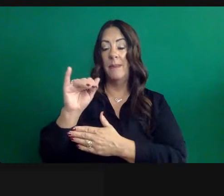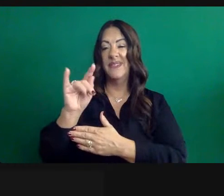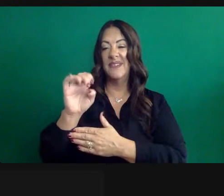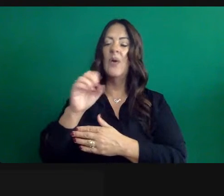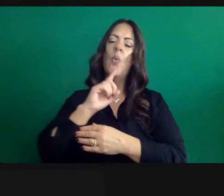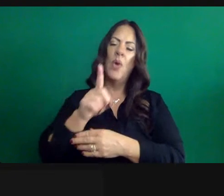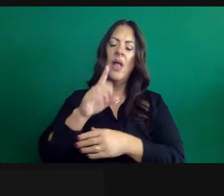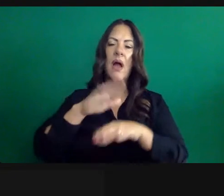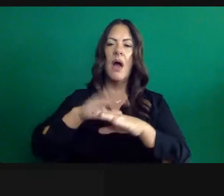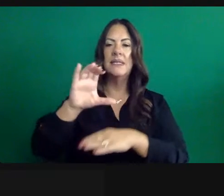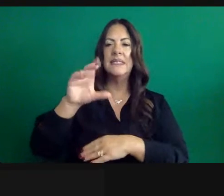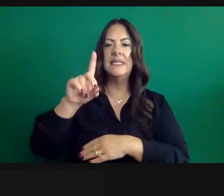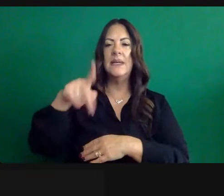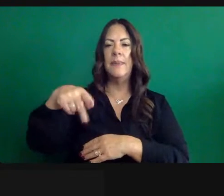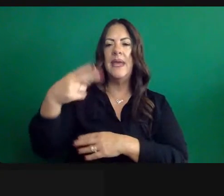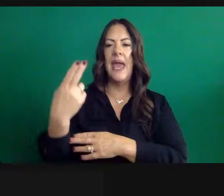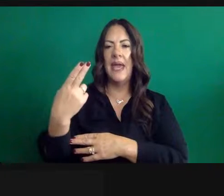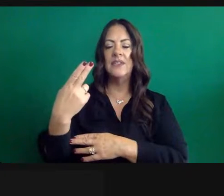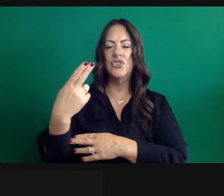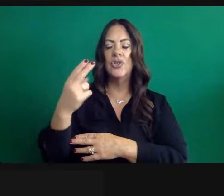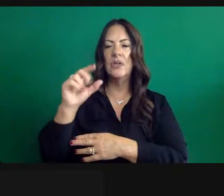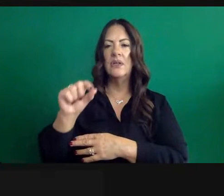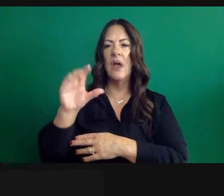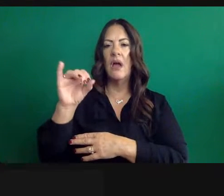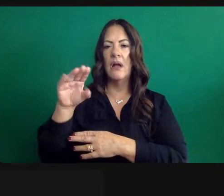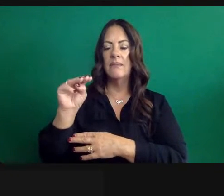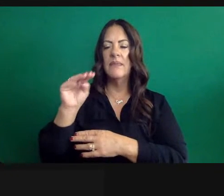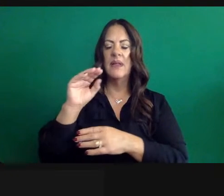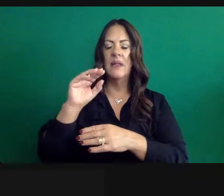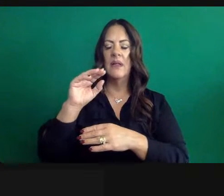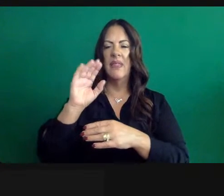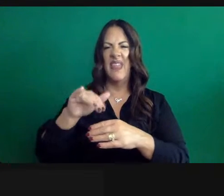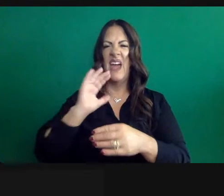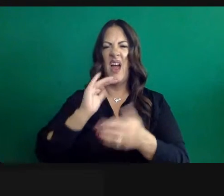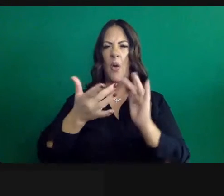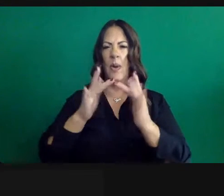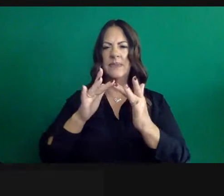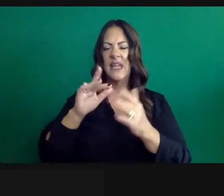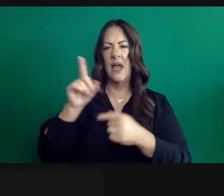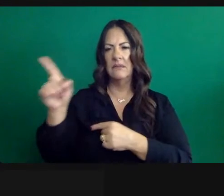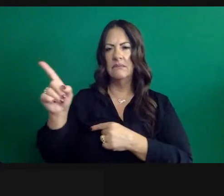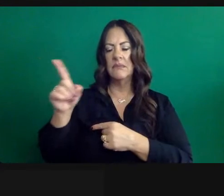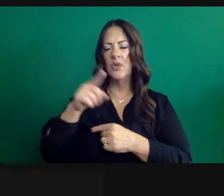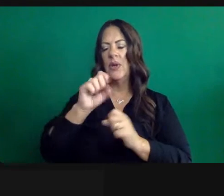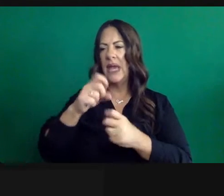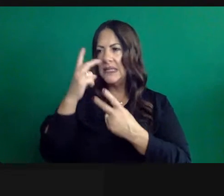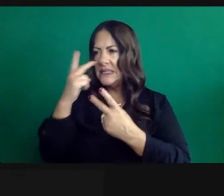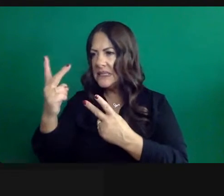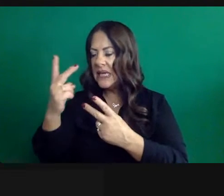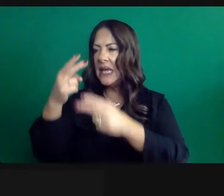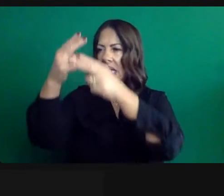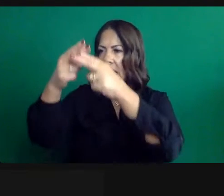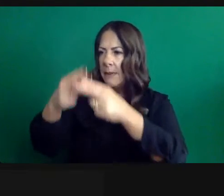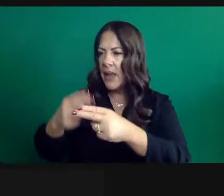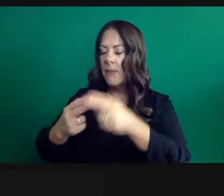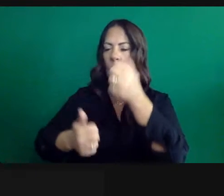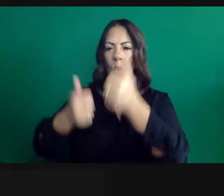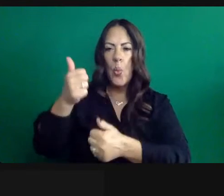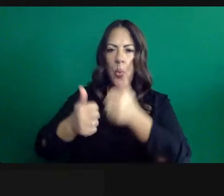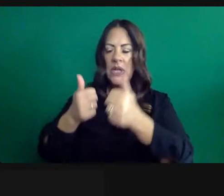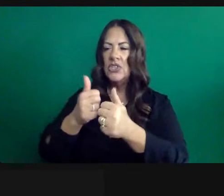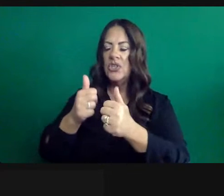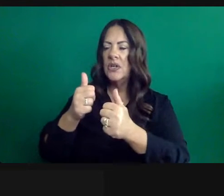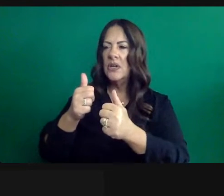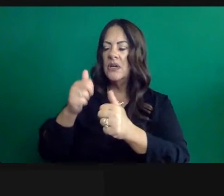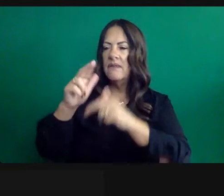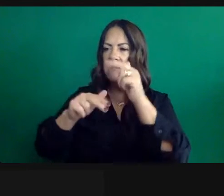CDPH website, allow you and many others to see exactly which facilities we're focused on, which facilities